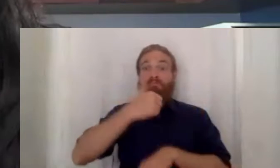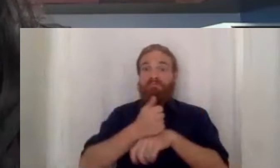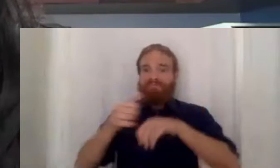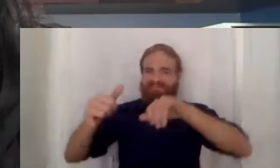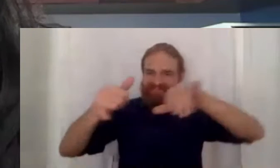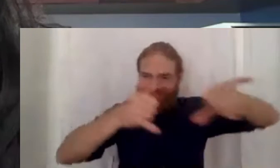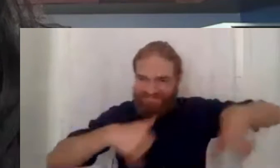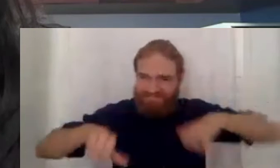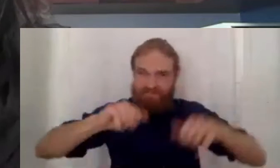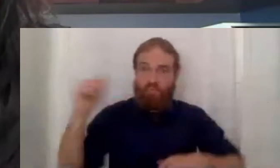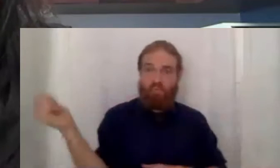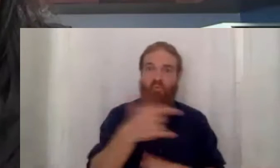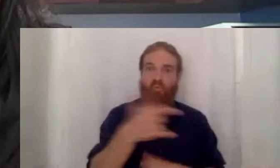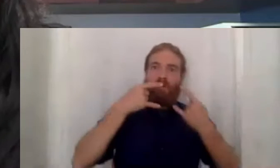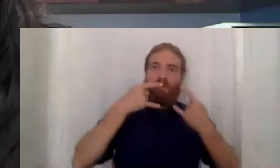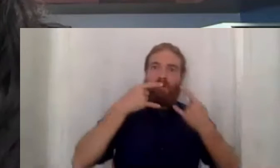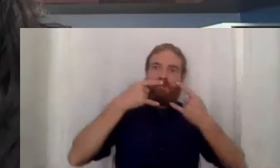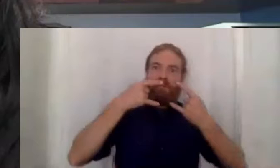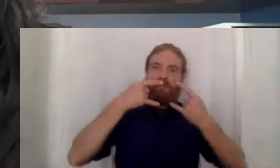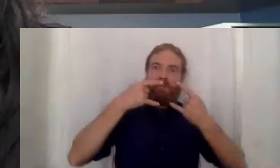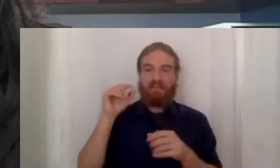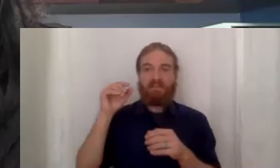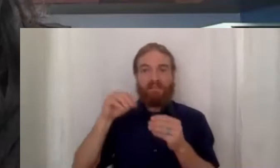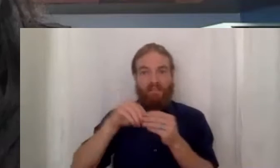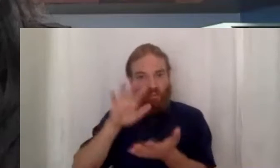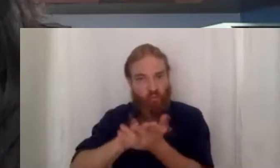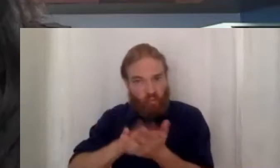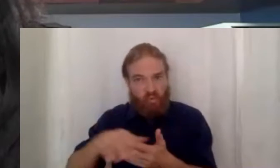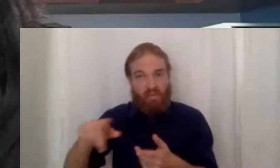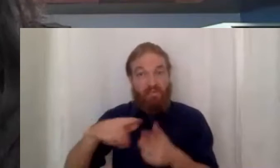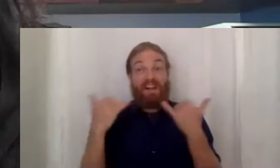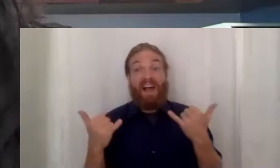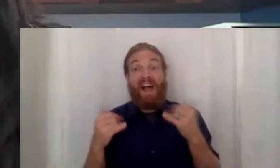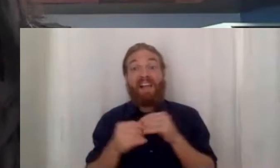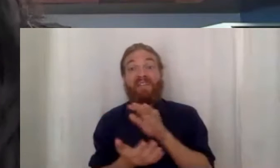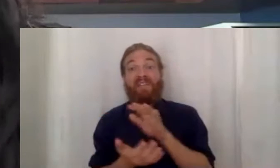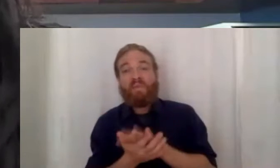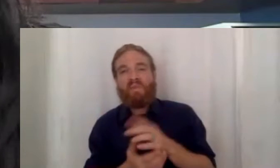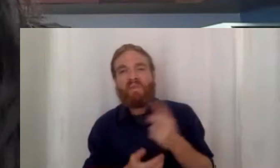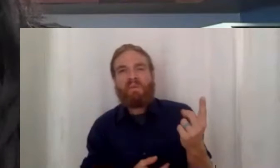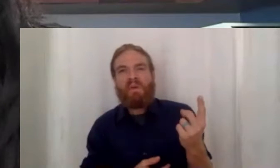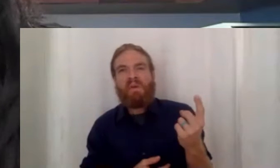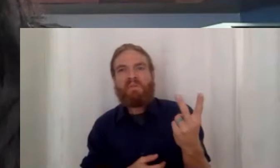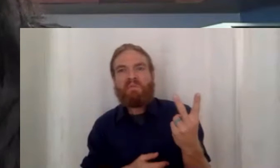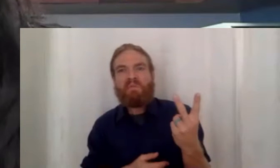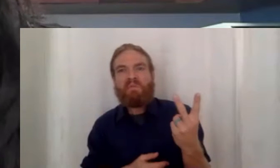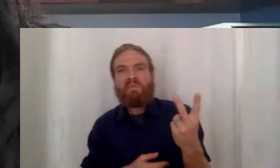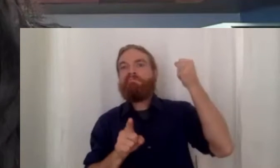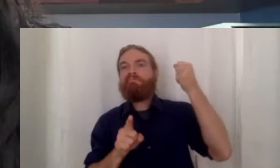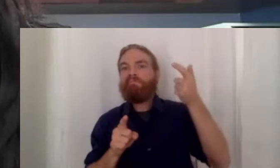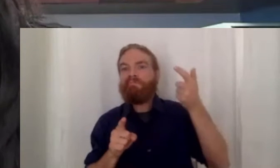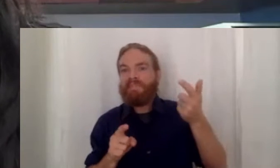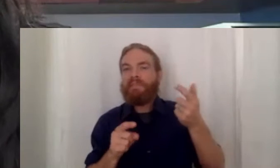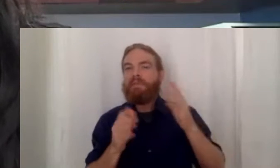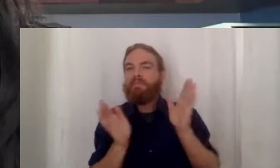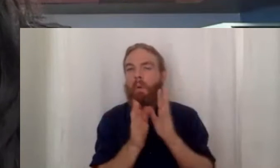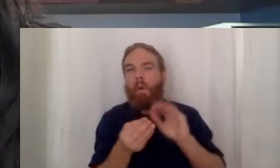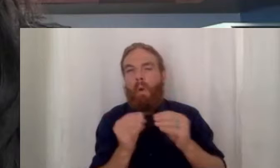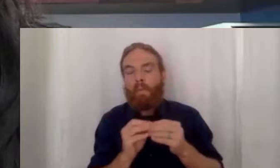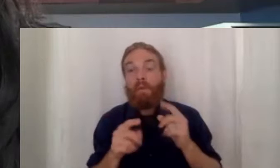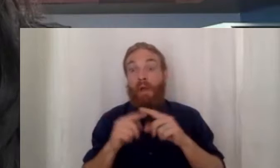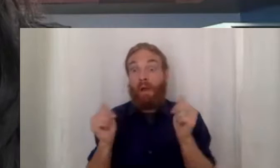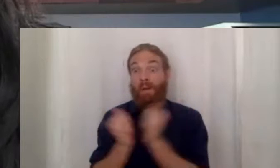So that's just kind of a report of where we are. We meet with the health department all the time, very supportive. And I really feel